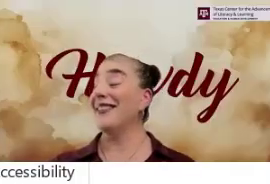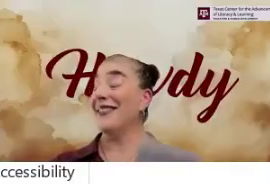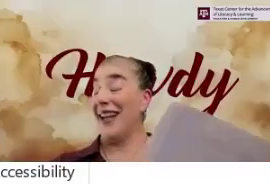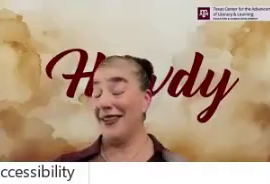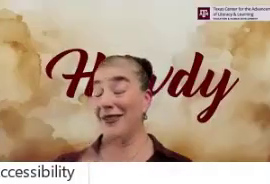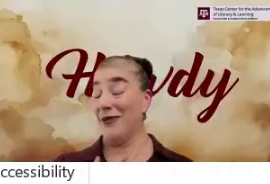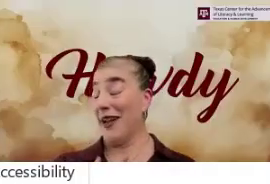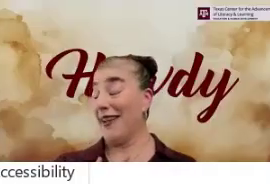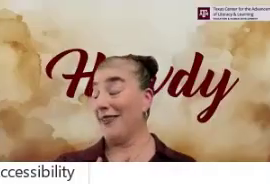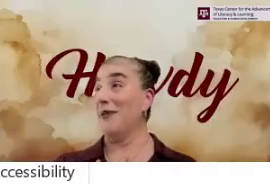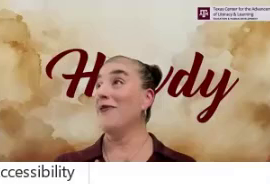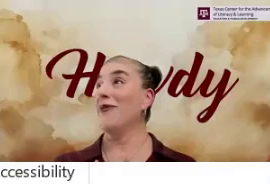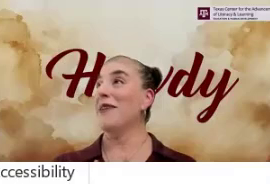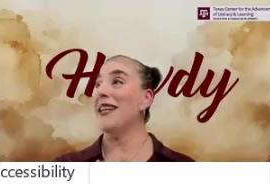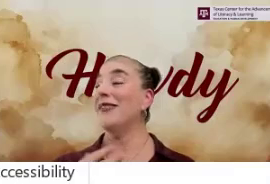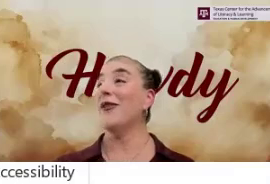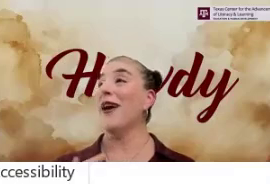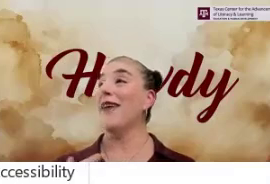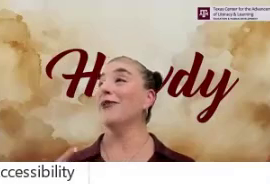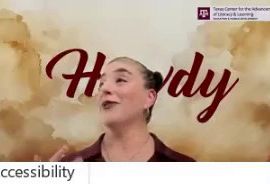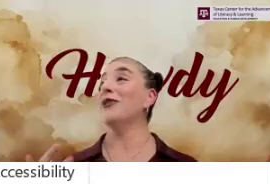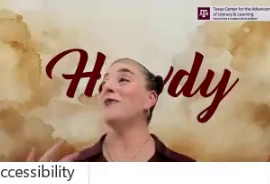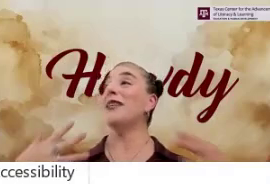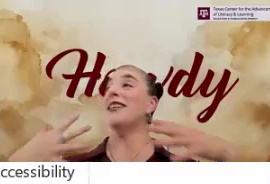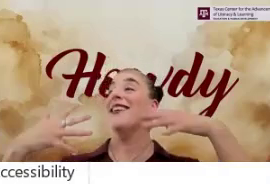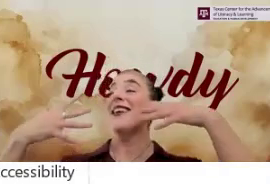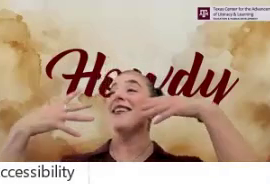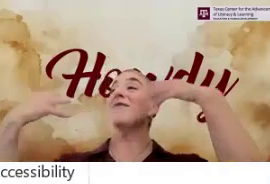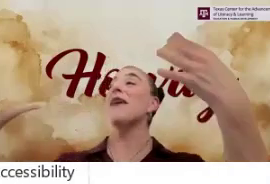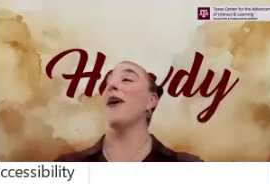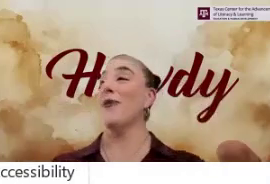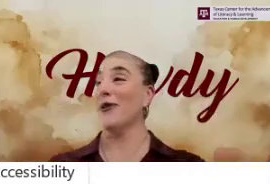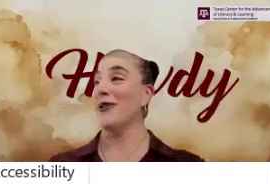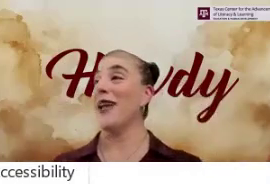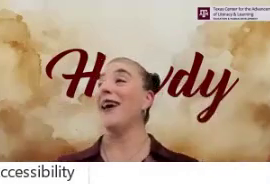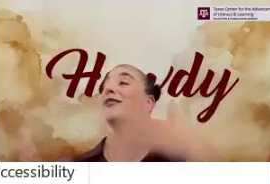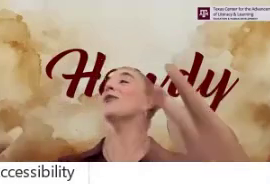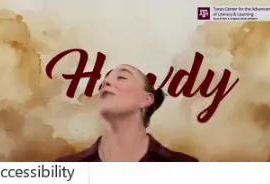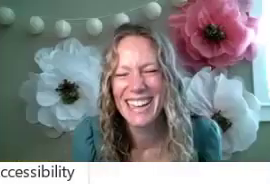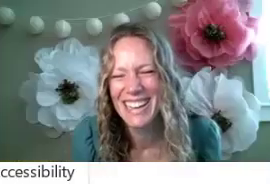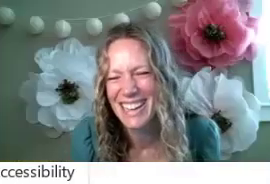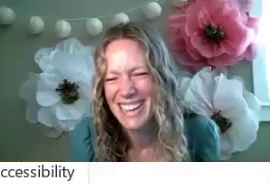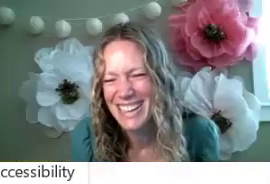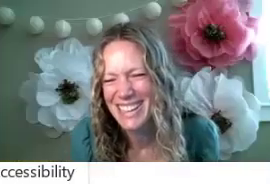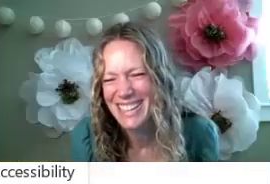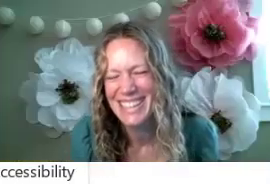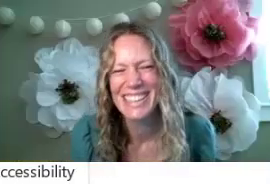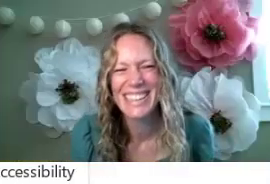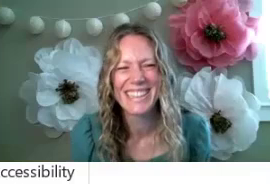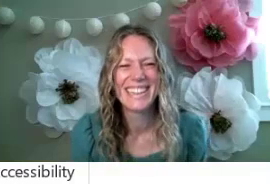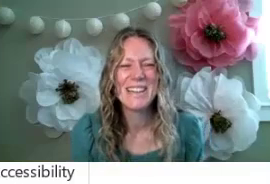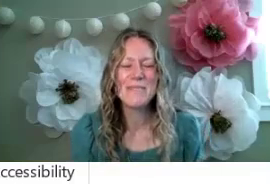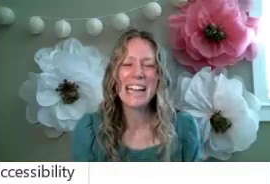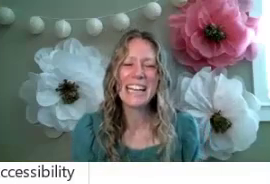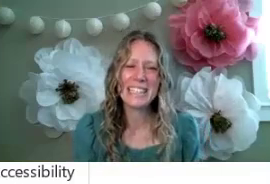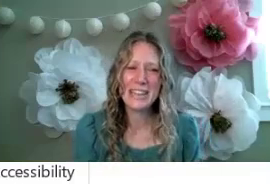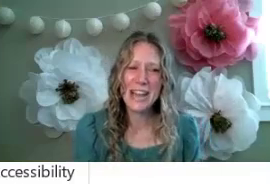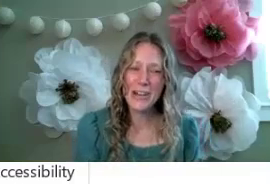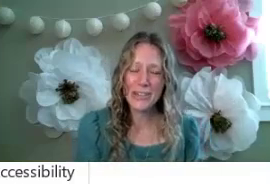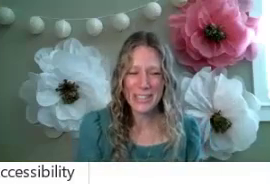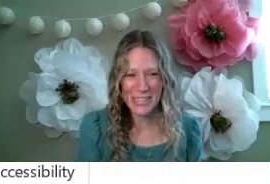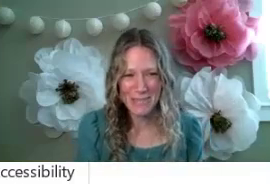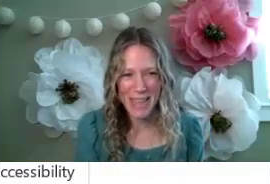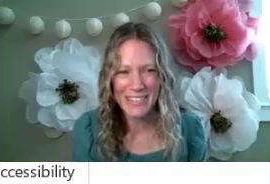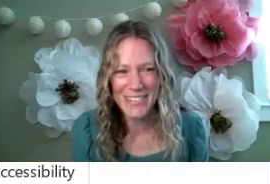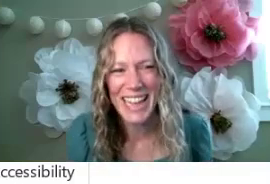that that's the way it's been for me. So I've learned to be empowered, ask questions. but I need